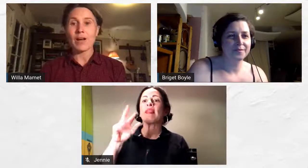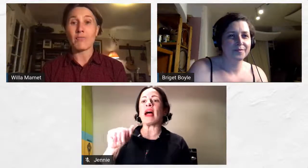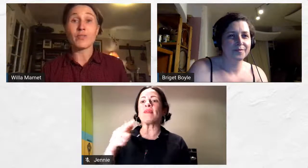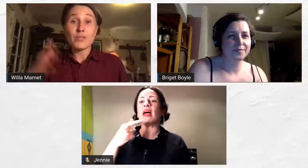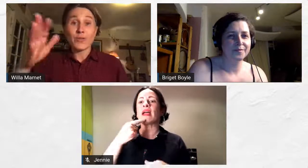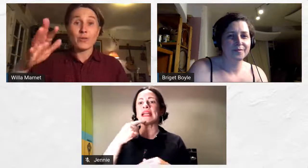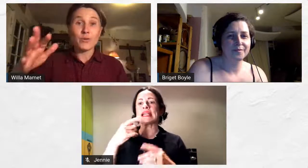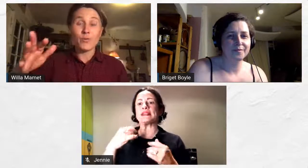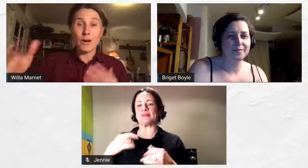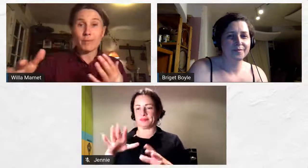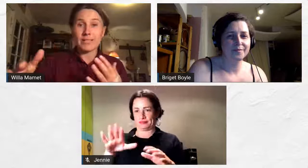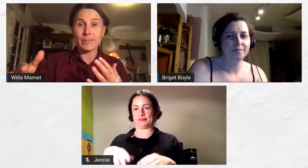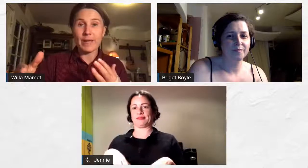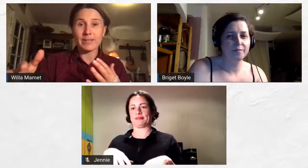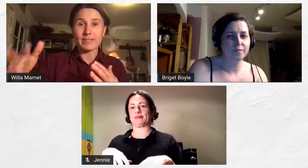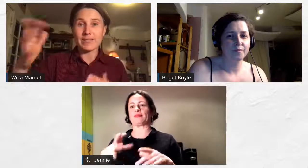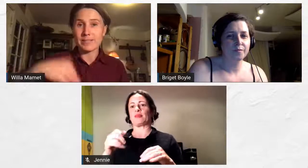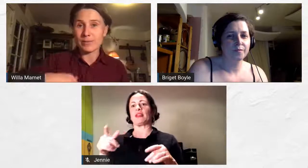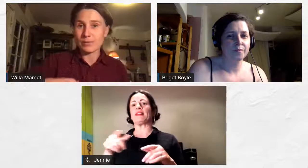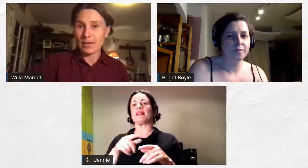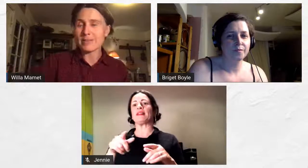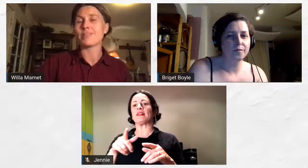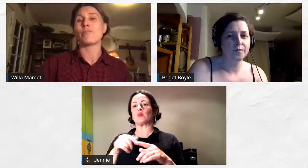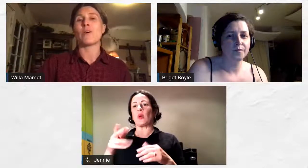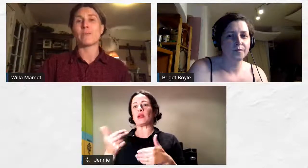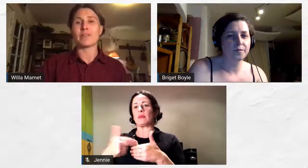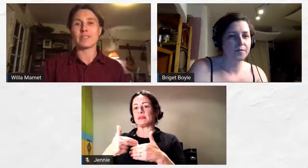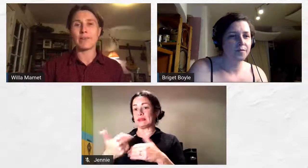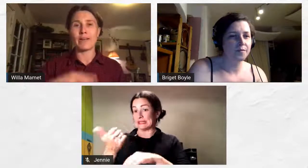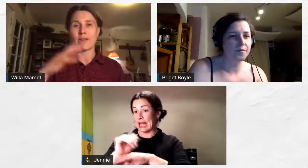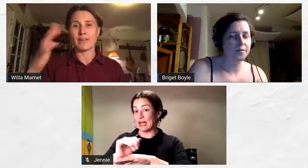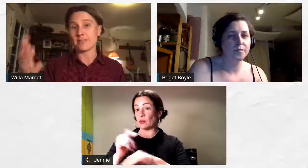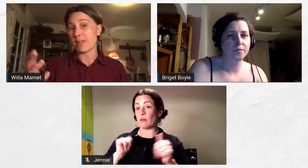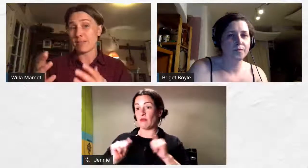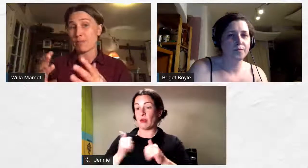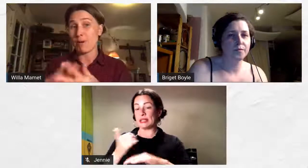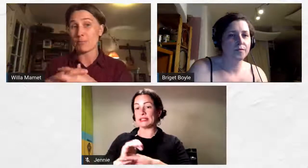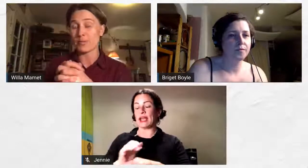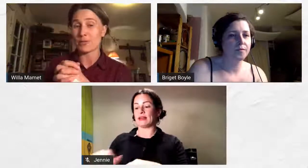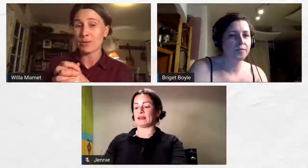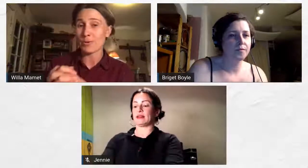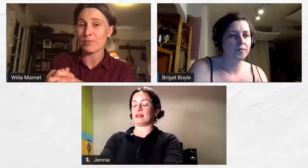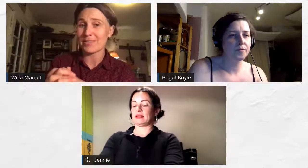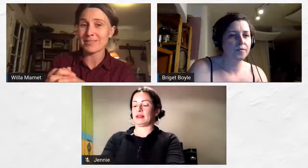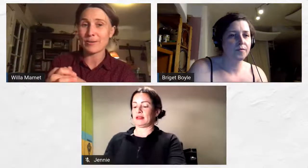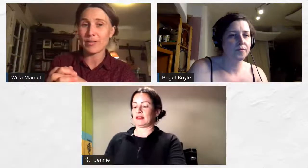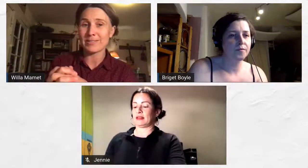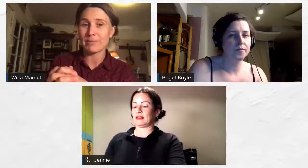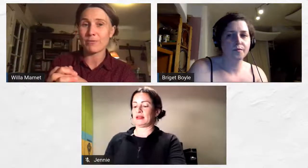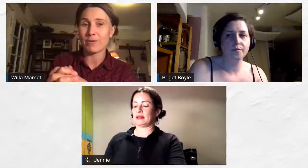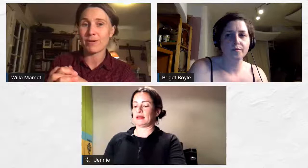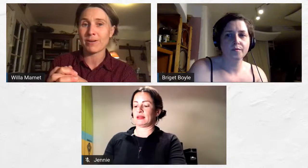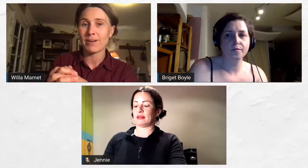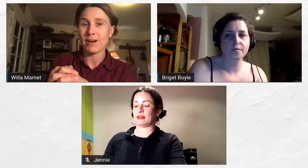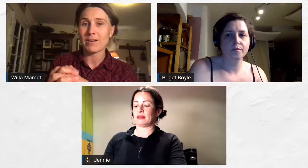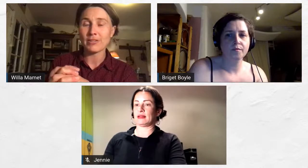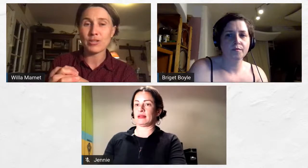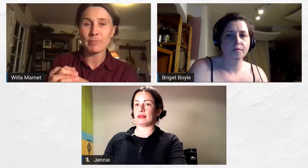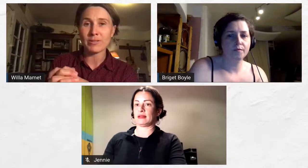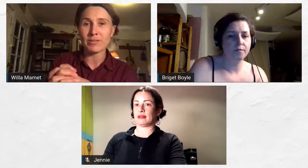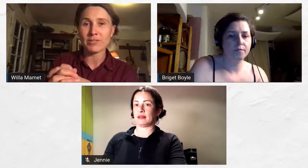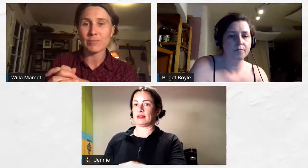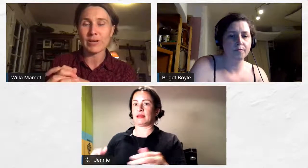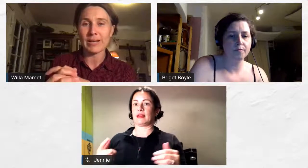So for those of you who want to participate tonight, I think we'll probably do another one of these the Wednesday before our